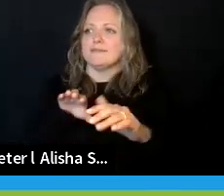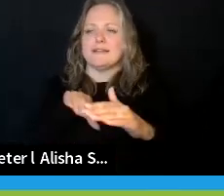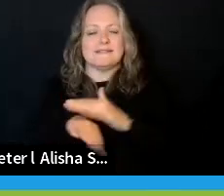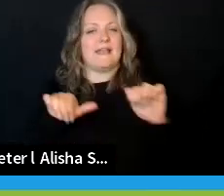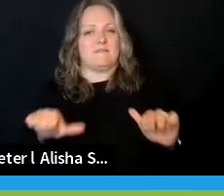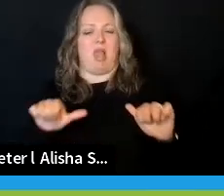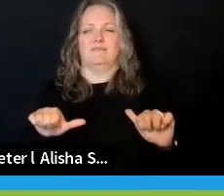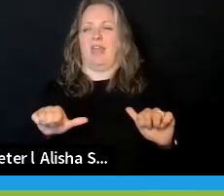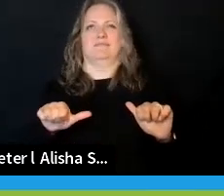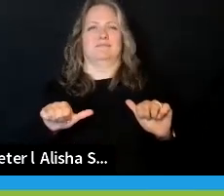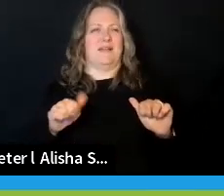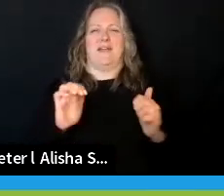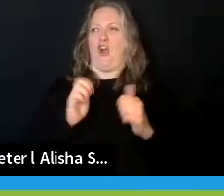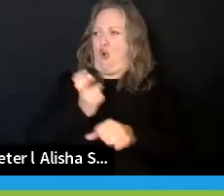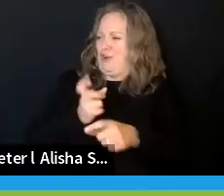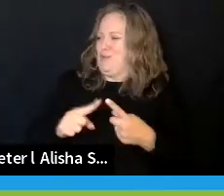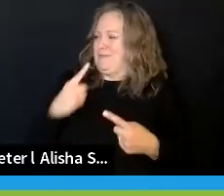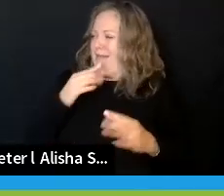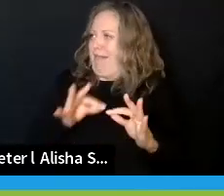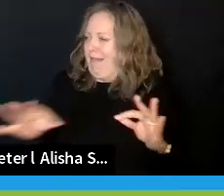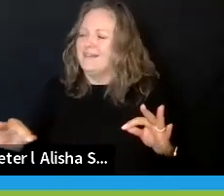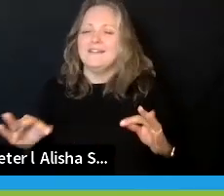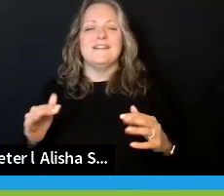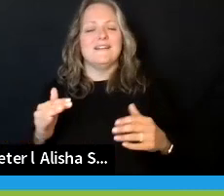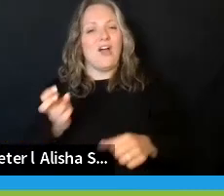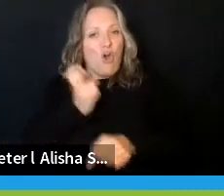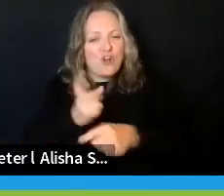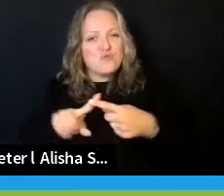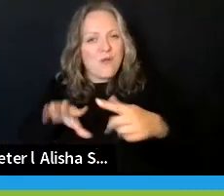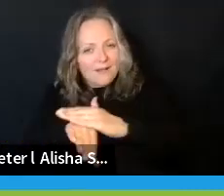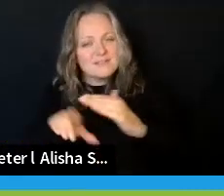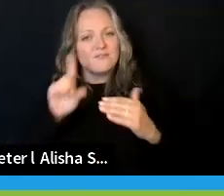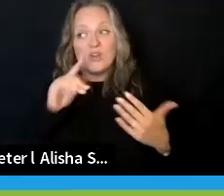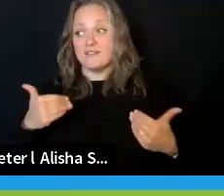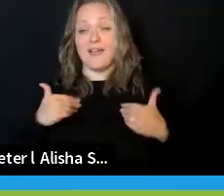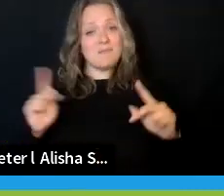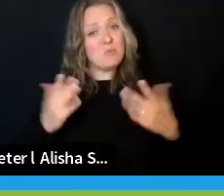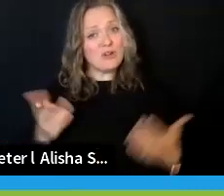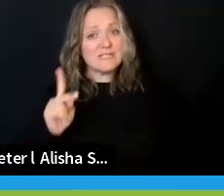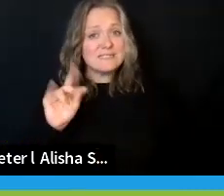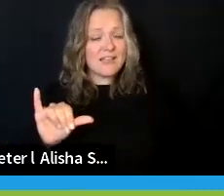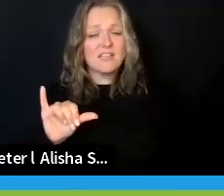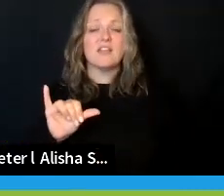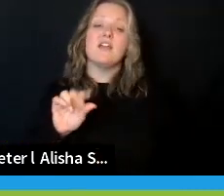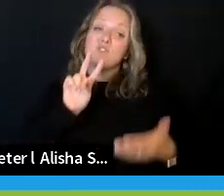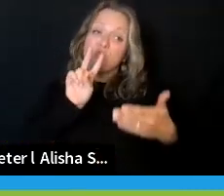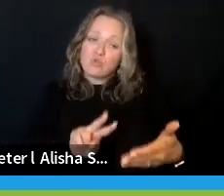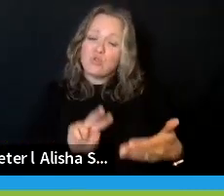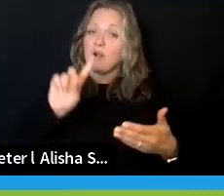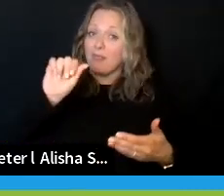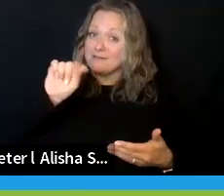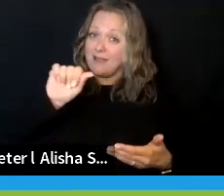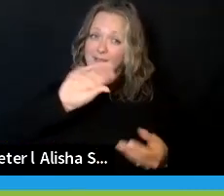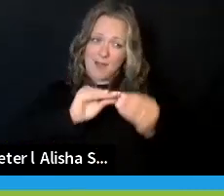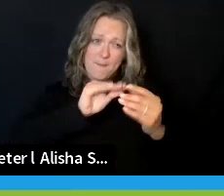accessible for all young people in Kentucky. So if you look at the data, what actually happens is